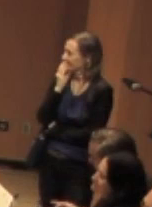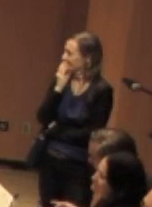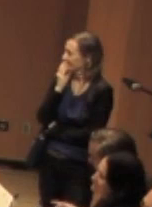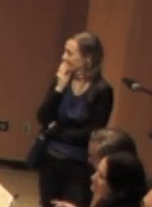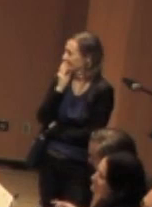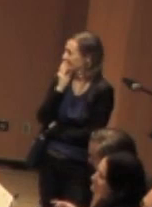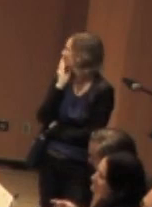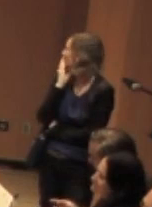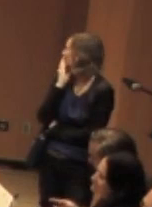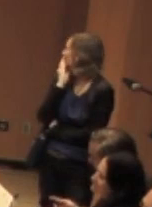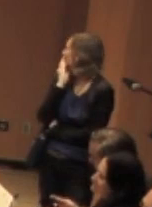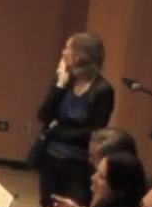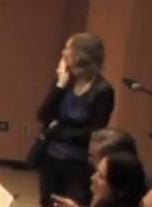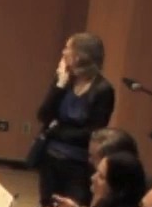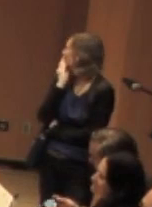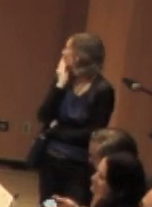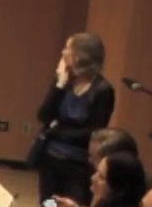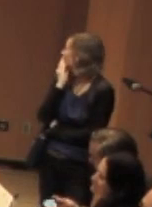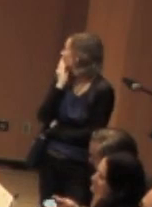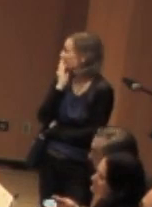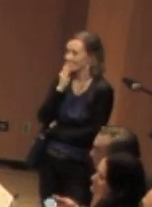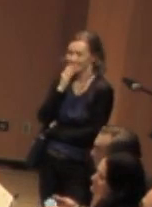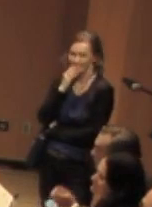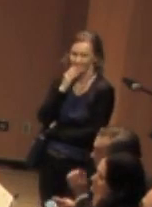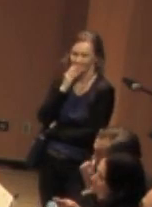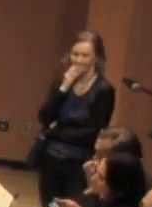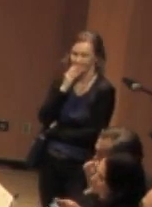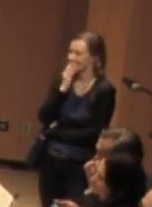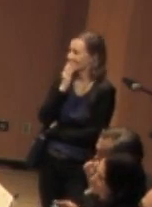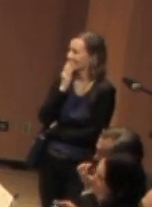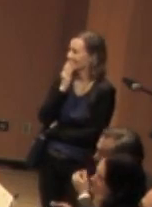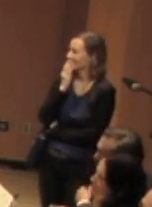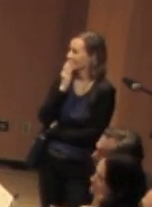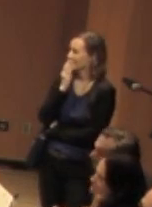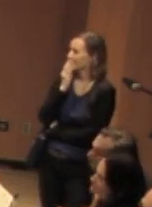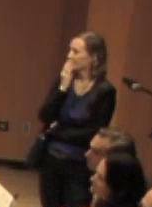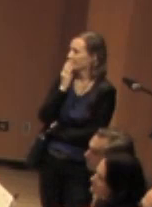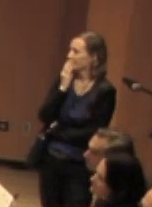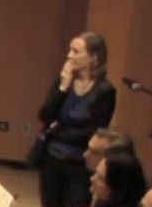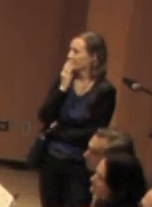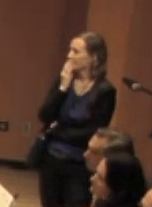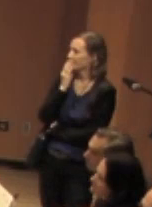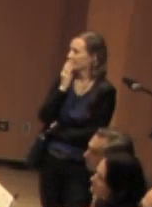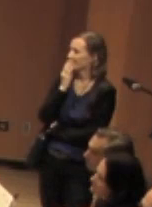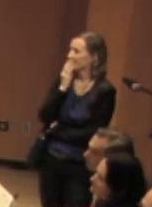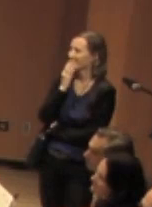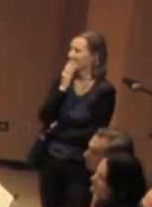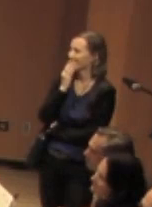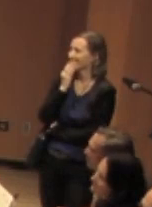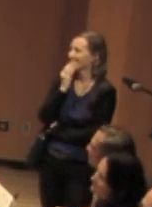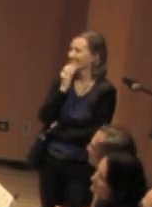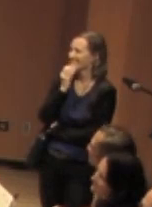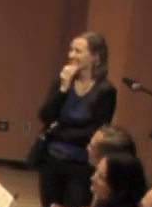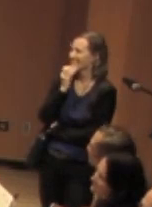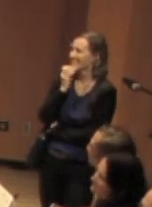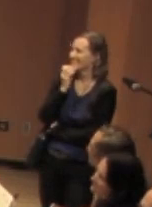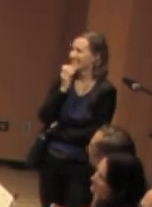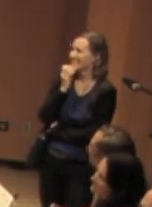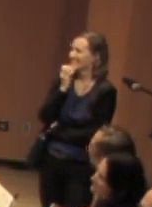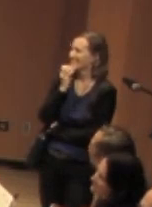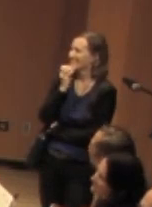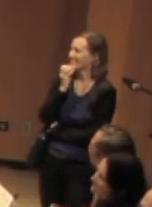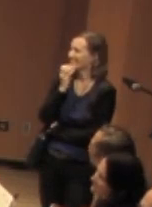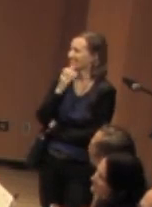um that was it you know that it was it was fun the first time but kind of funner at this time too yeah yeah I